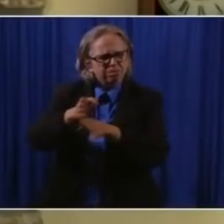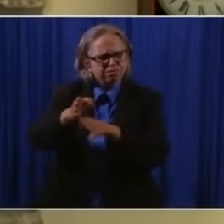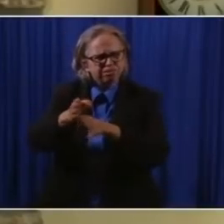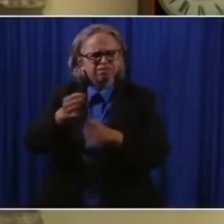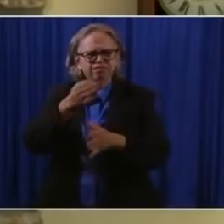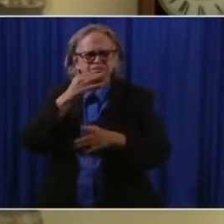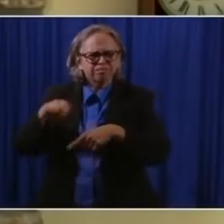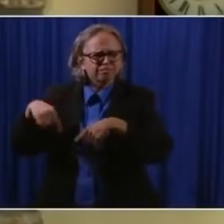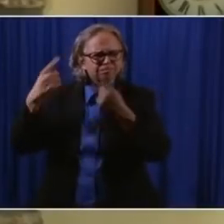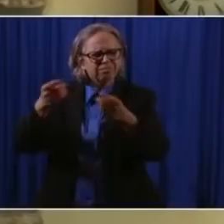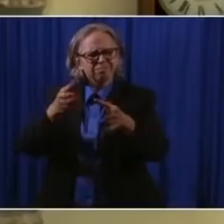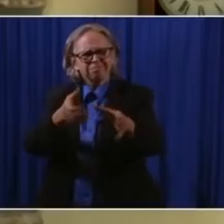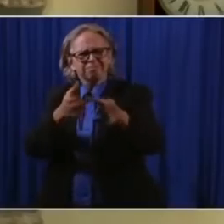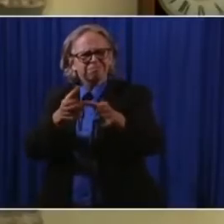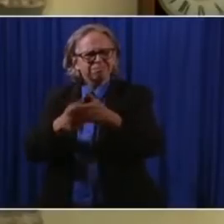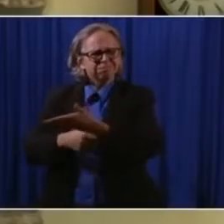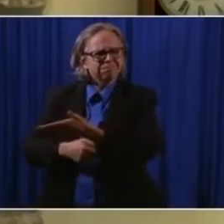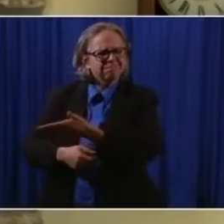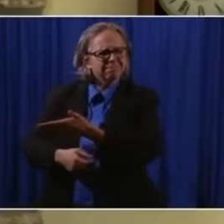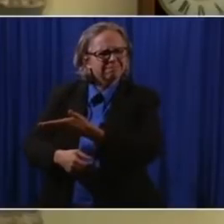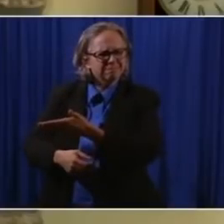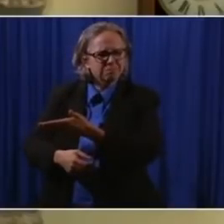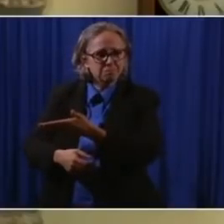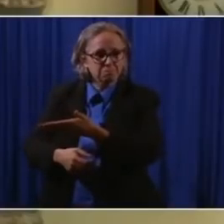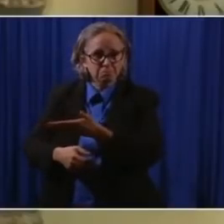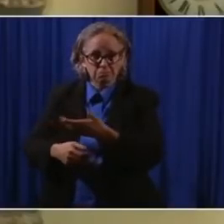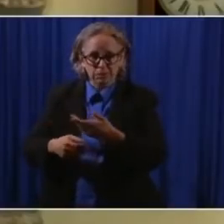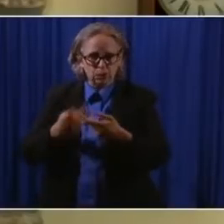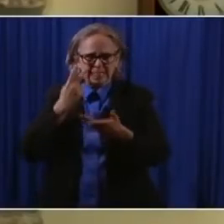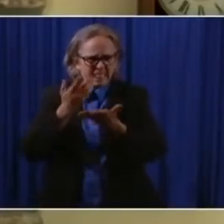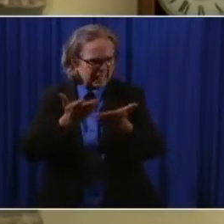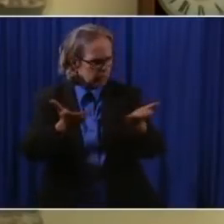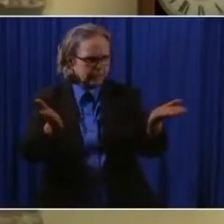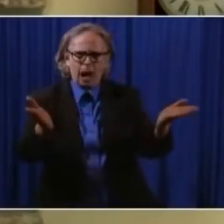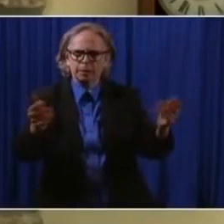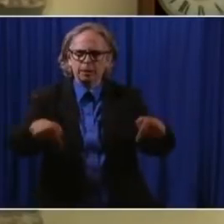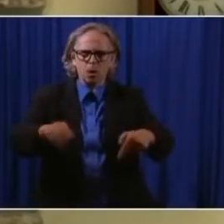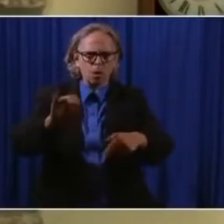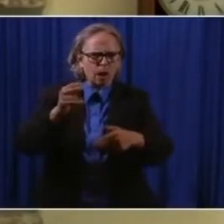have studied this. And the evidence, I just think is overwhelming.